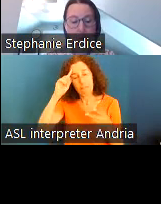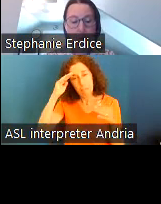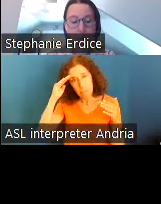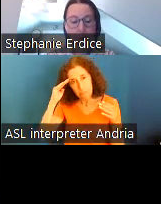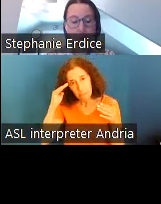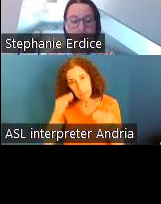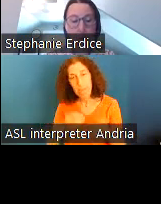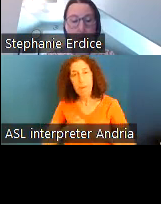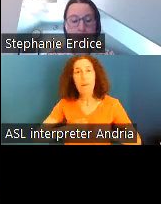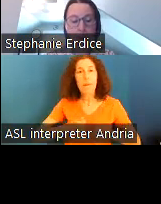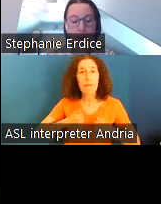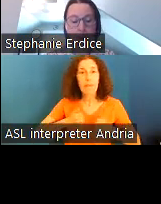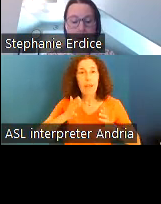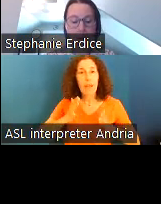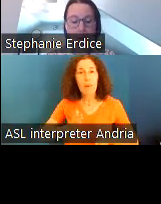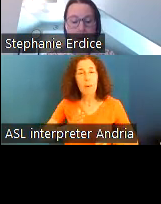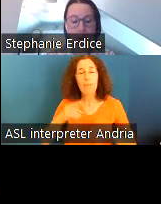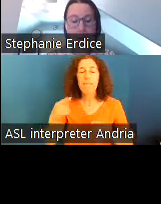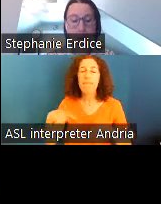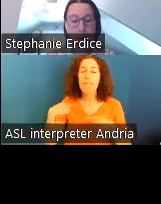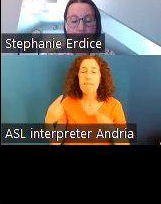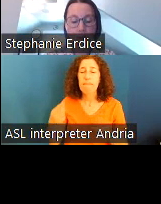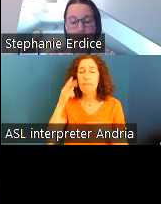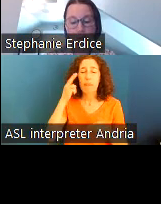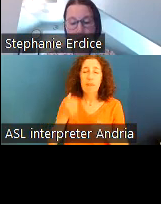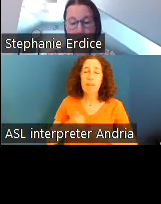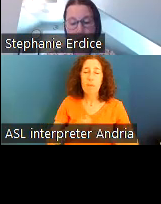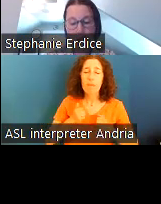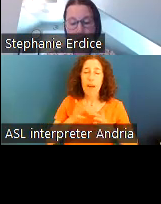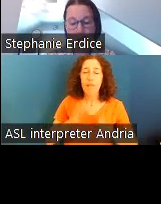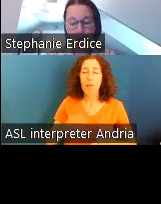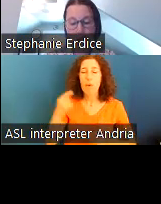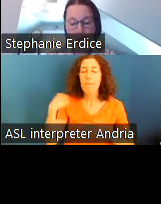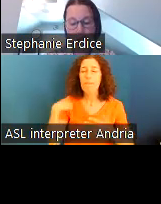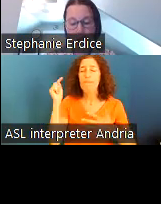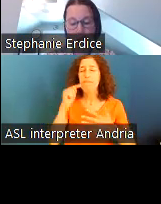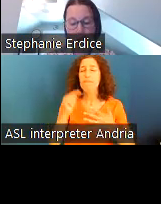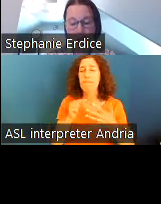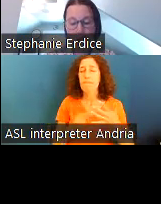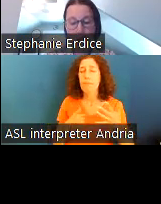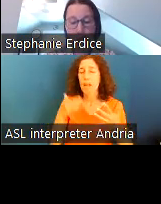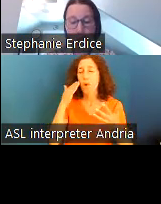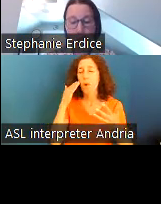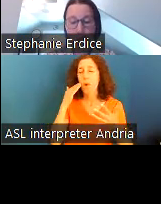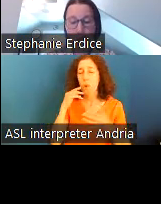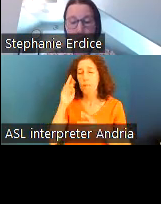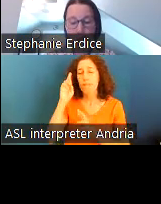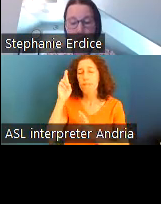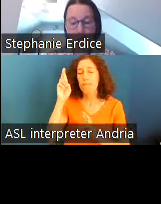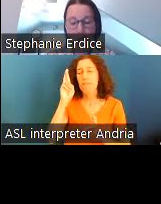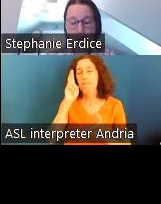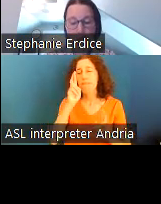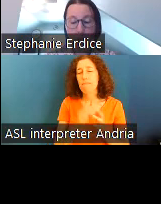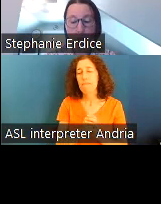Take a moment here to appreciate yourself for being in this training these last 2 weeks, and for all you